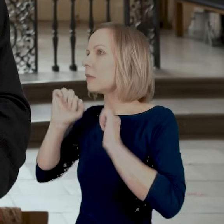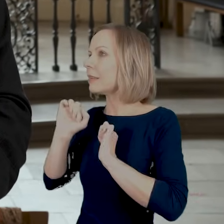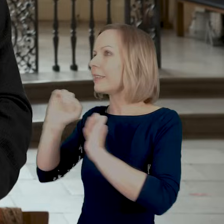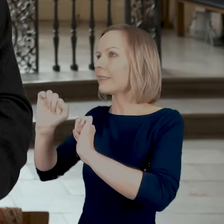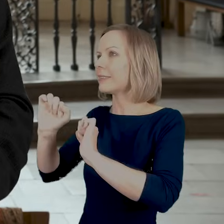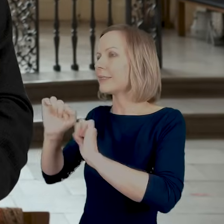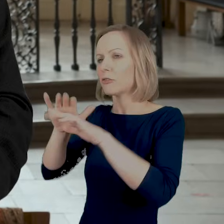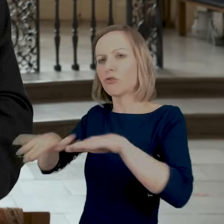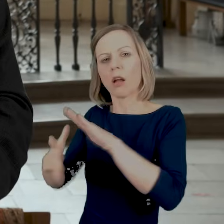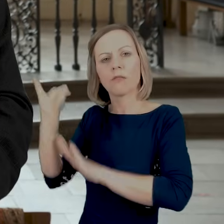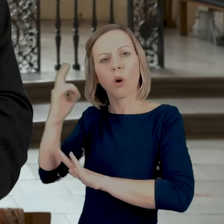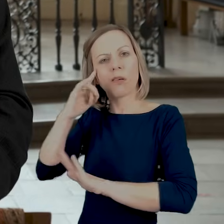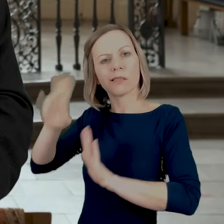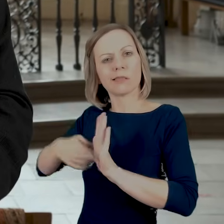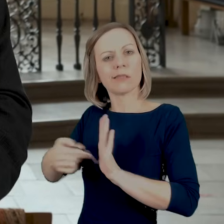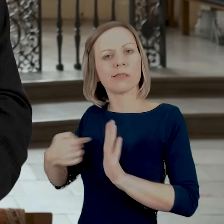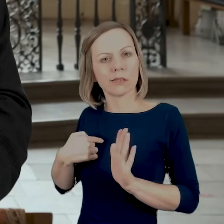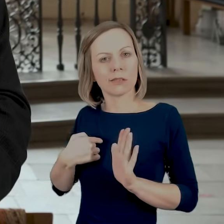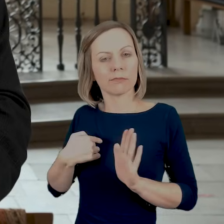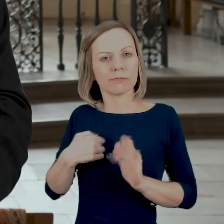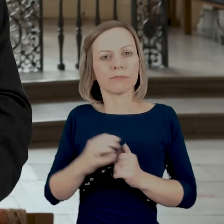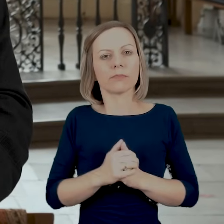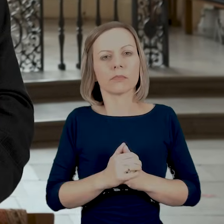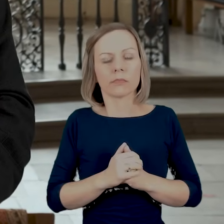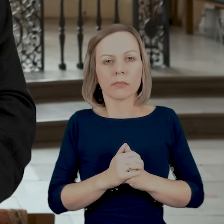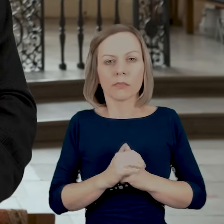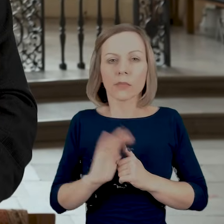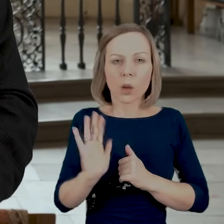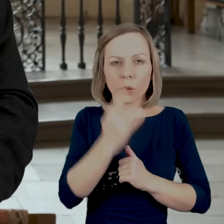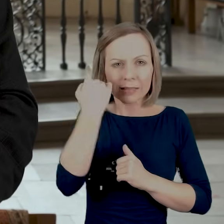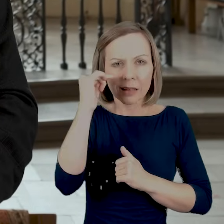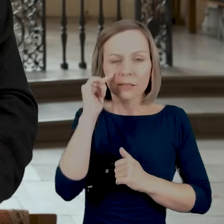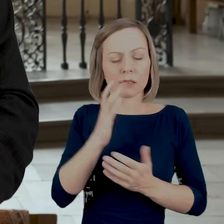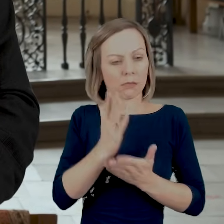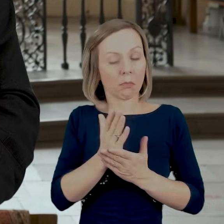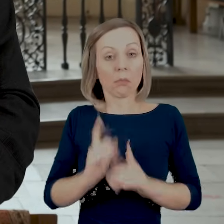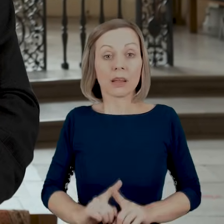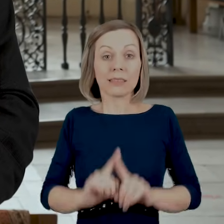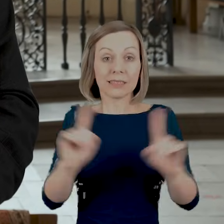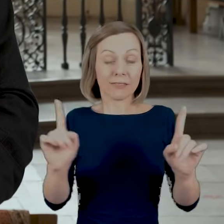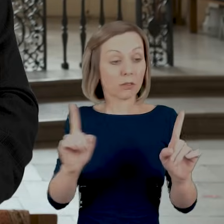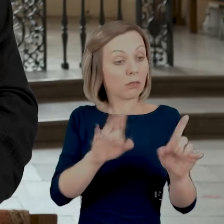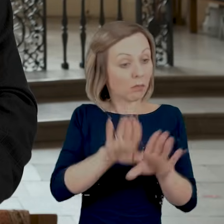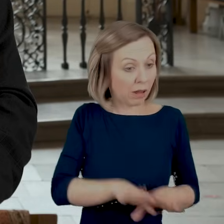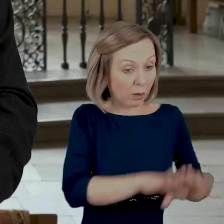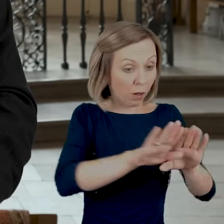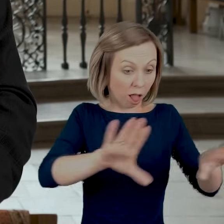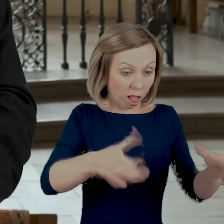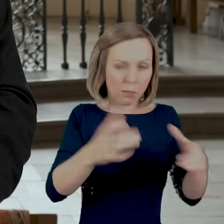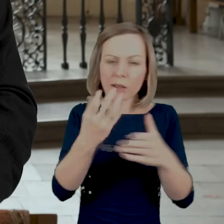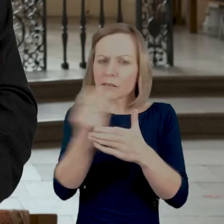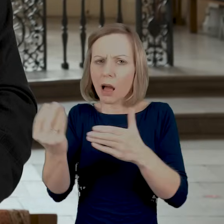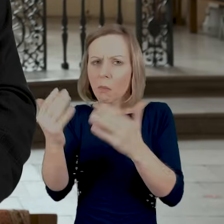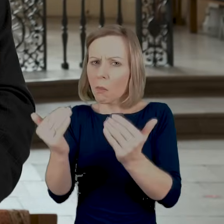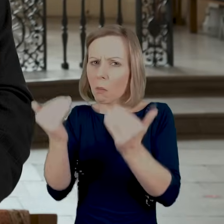define our identity to inhabiting the identity we're given as a child of God. All Saints does make a distinction